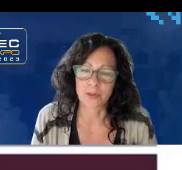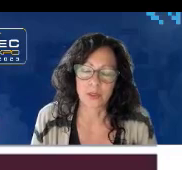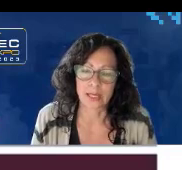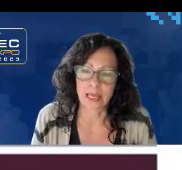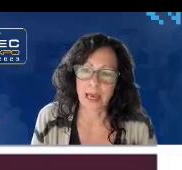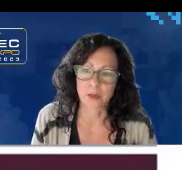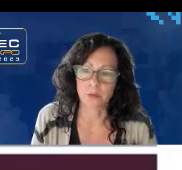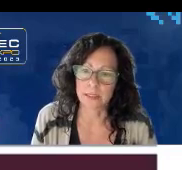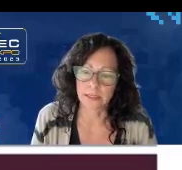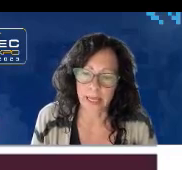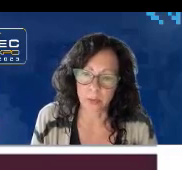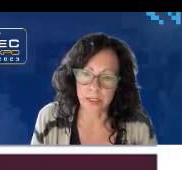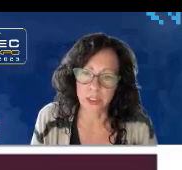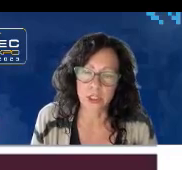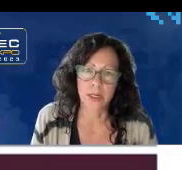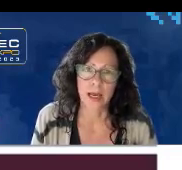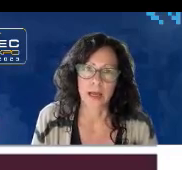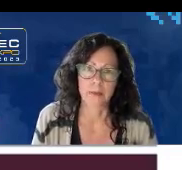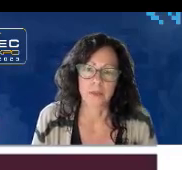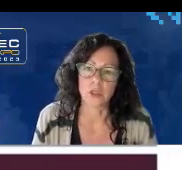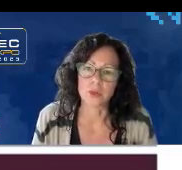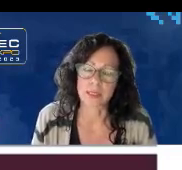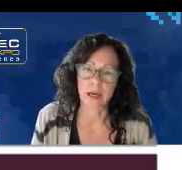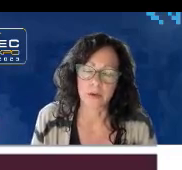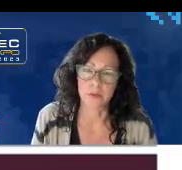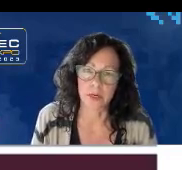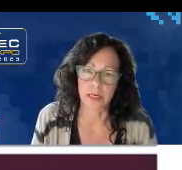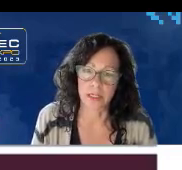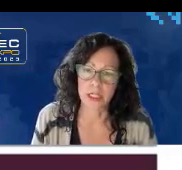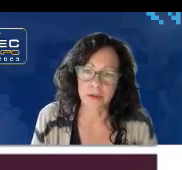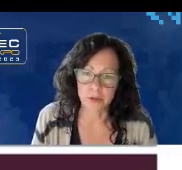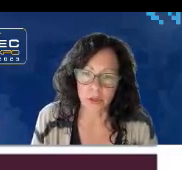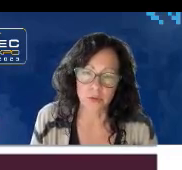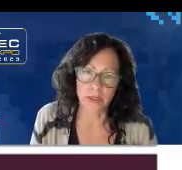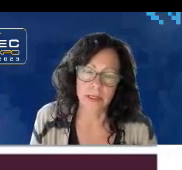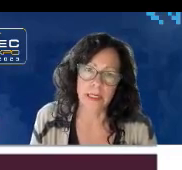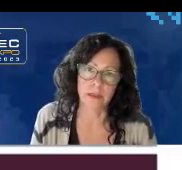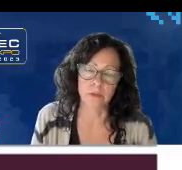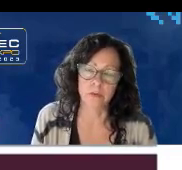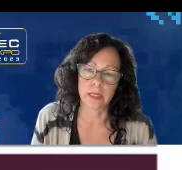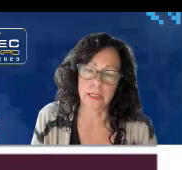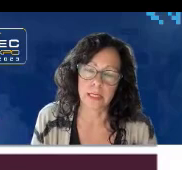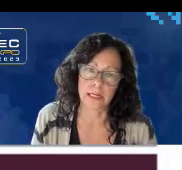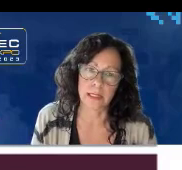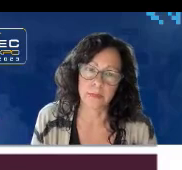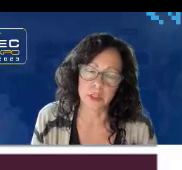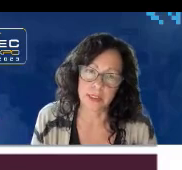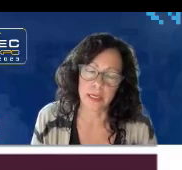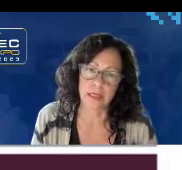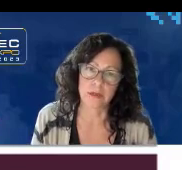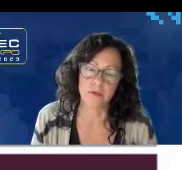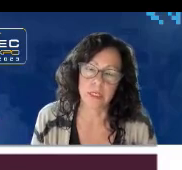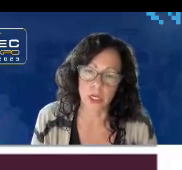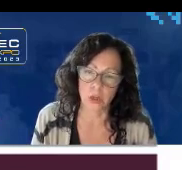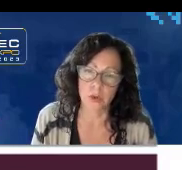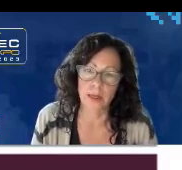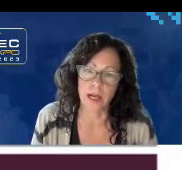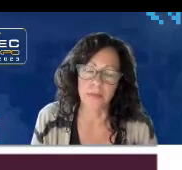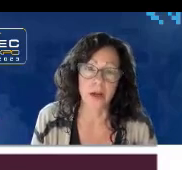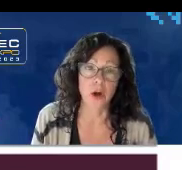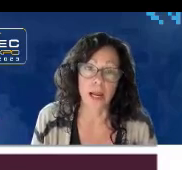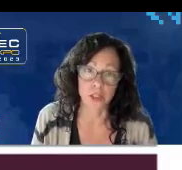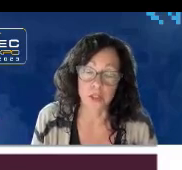but also looking at the written language, the use of deaf children in the images and